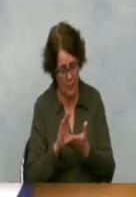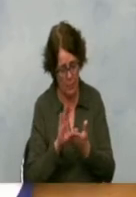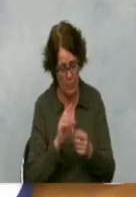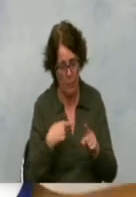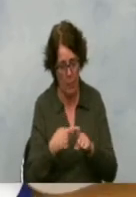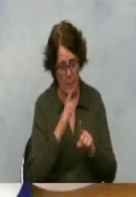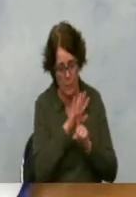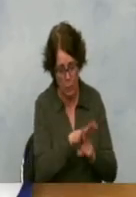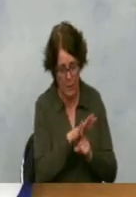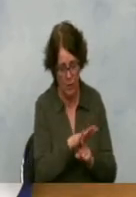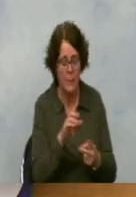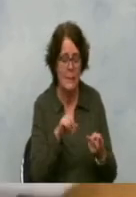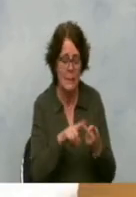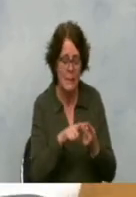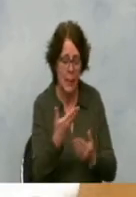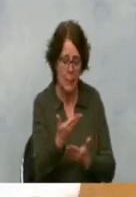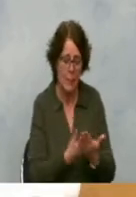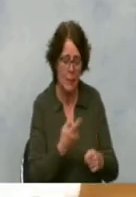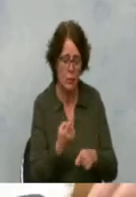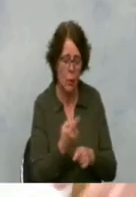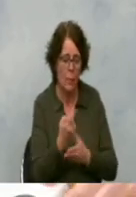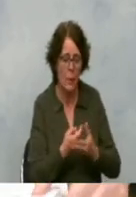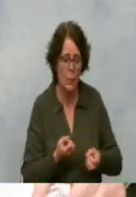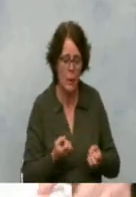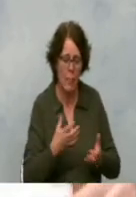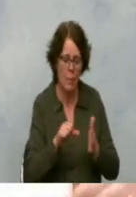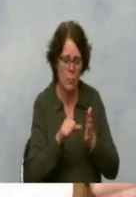paper talks about expenditure pressures